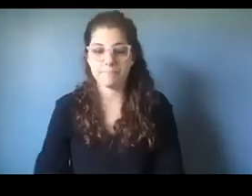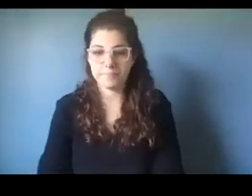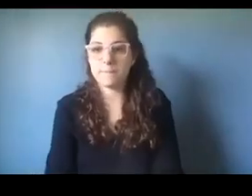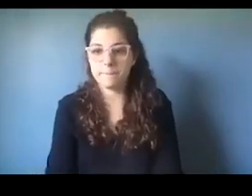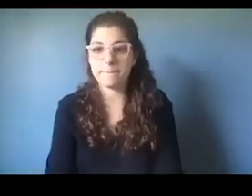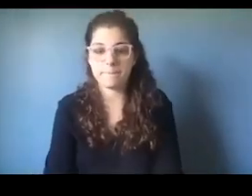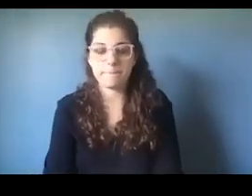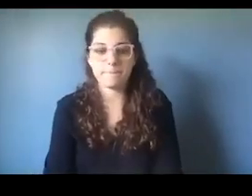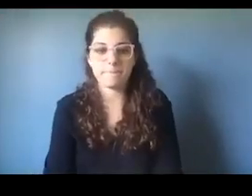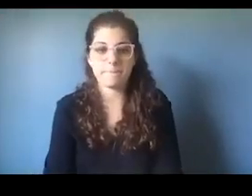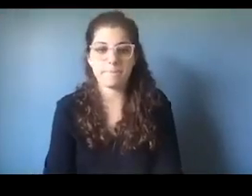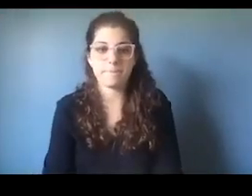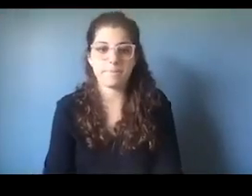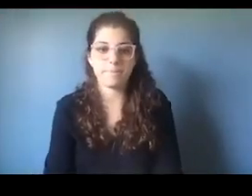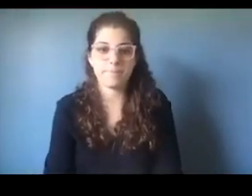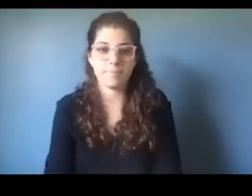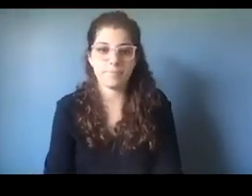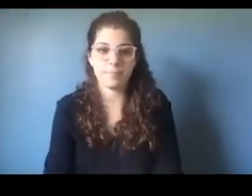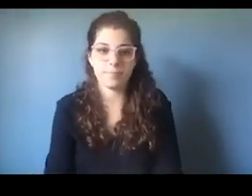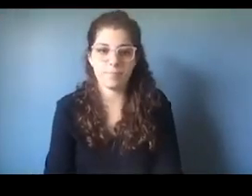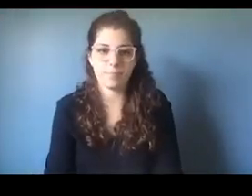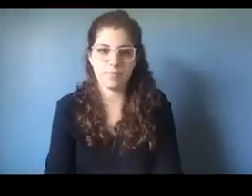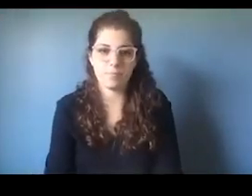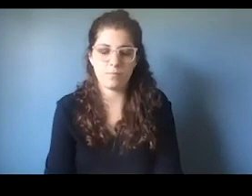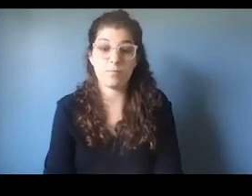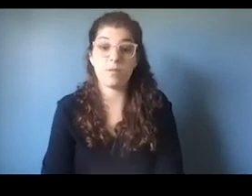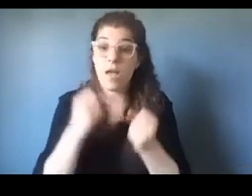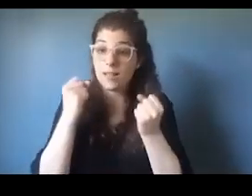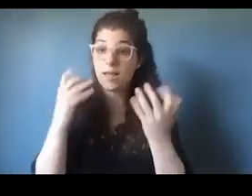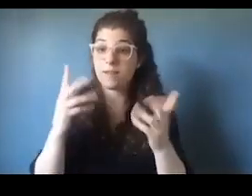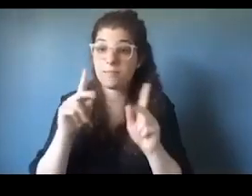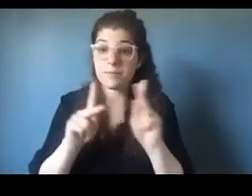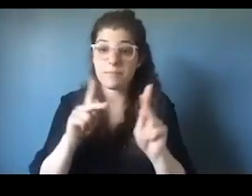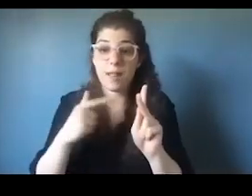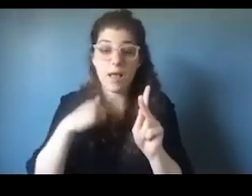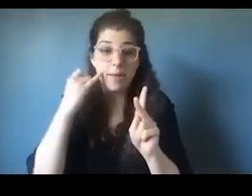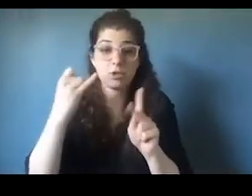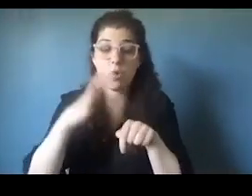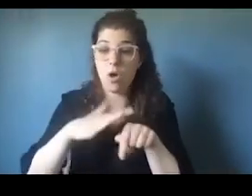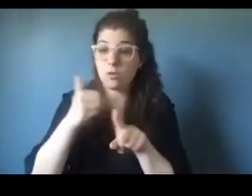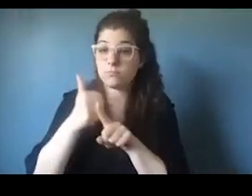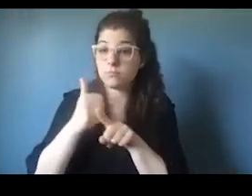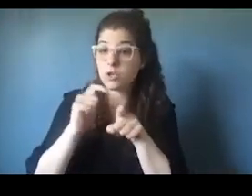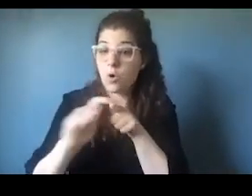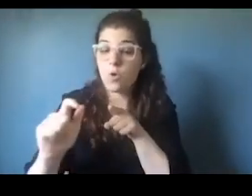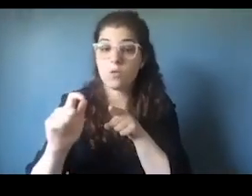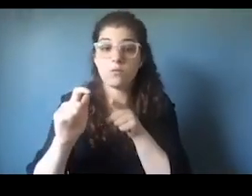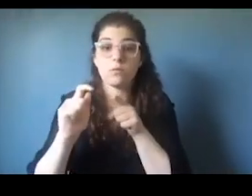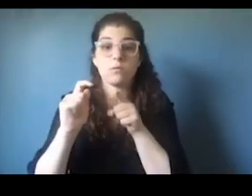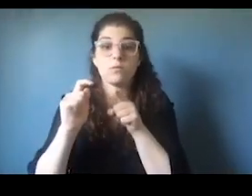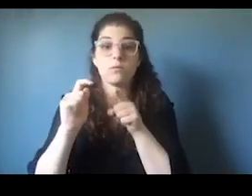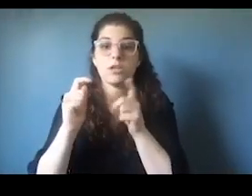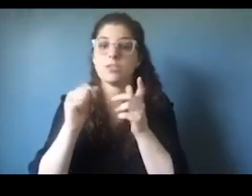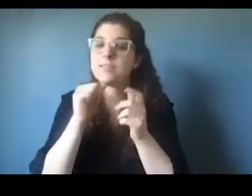For practitioners, for a lot of people that I imagine are on the call, you know, there's